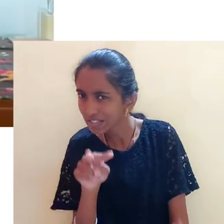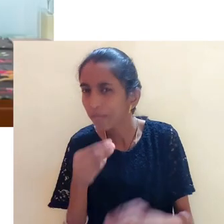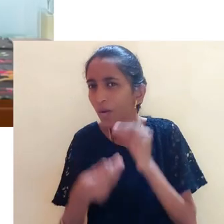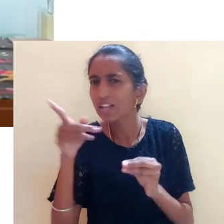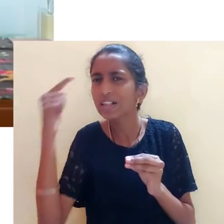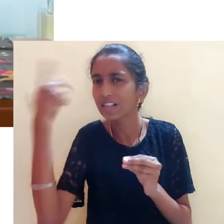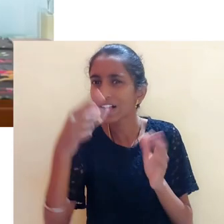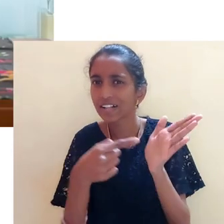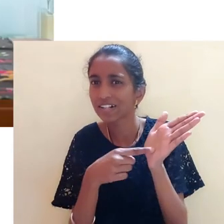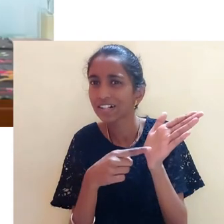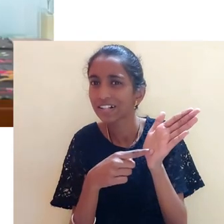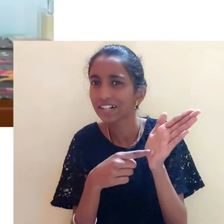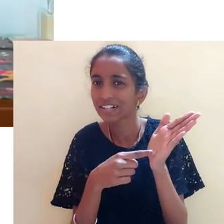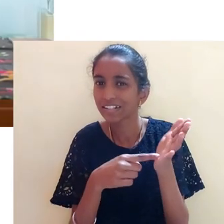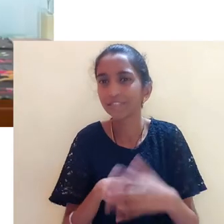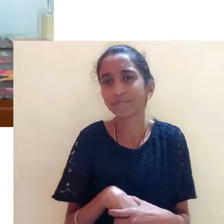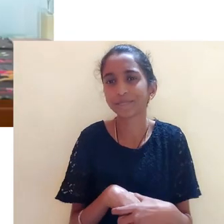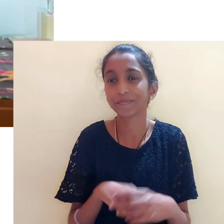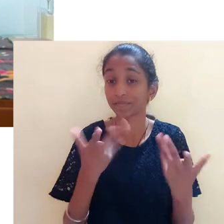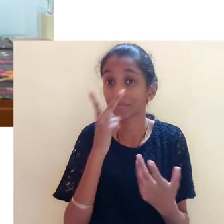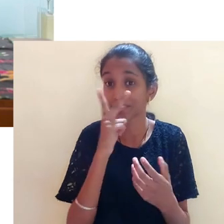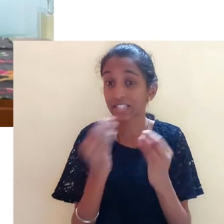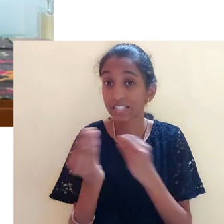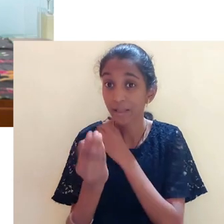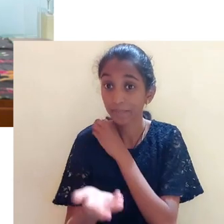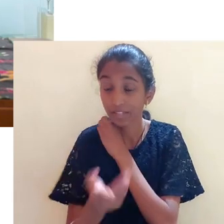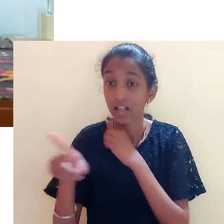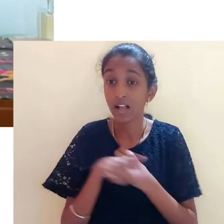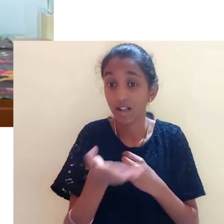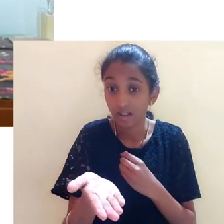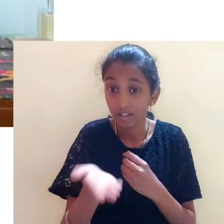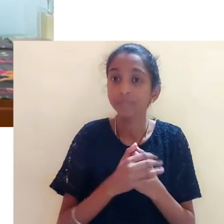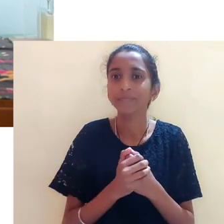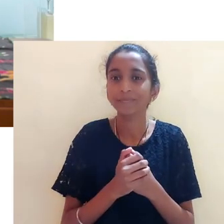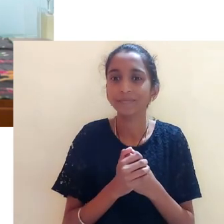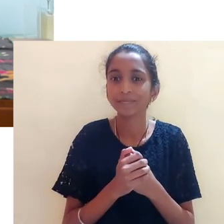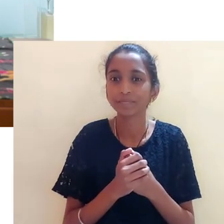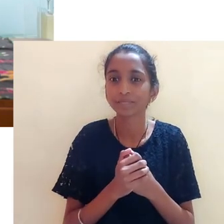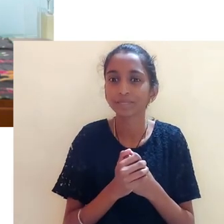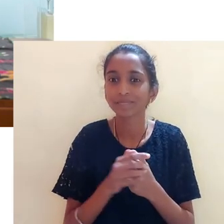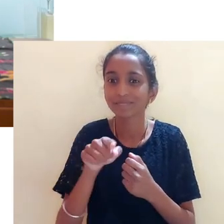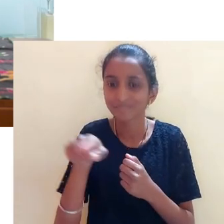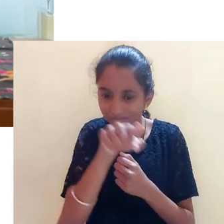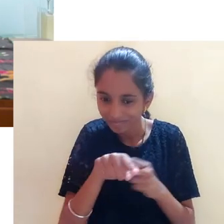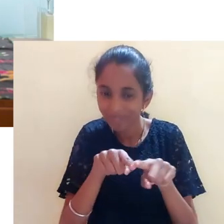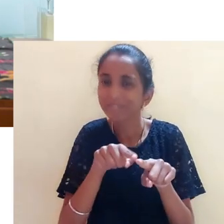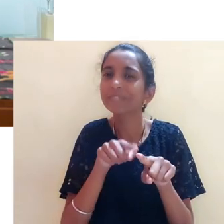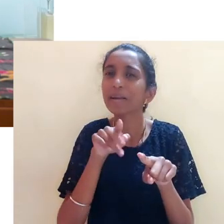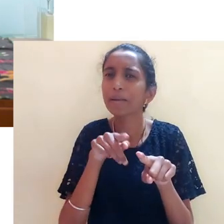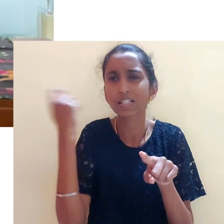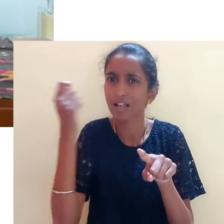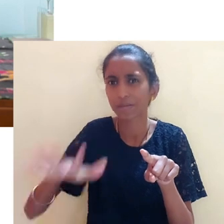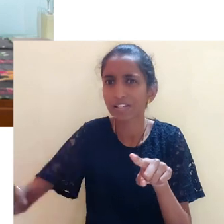What do you think, you know, something like this? Like, what do you think this would have to do